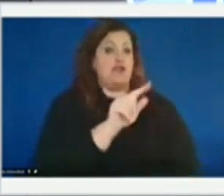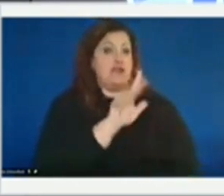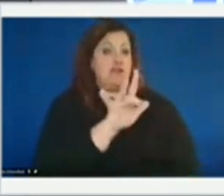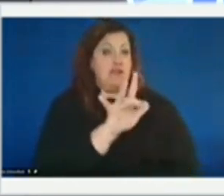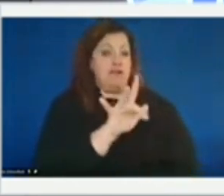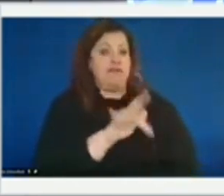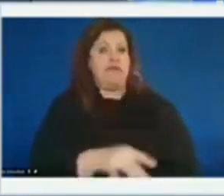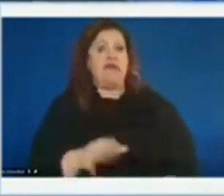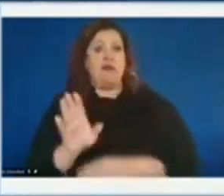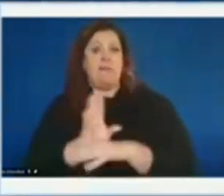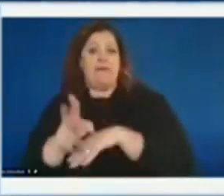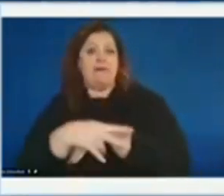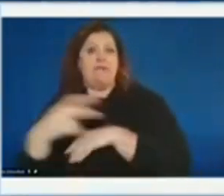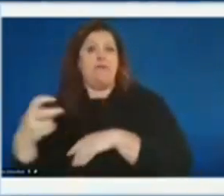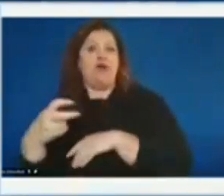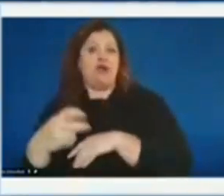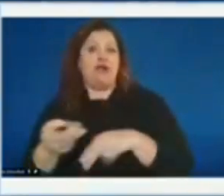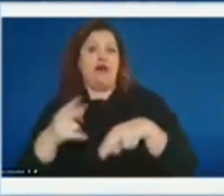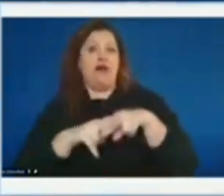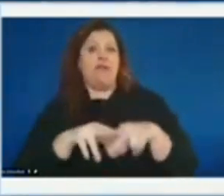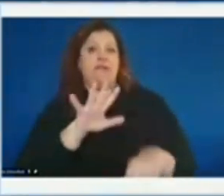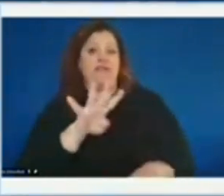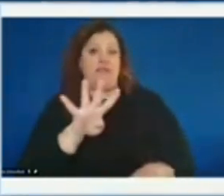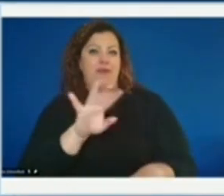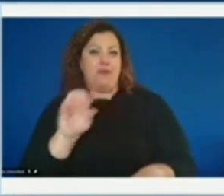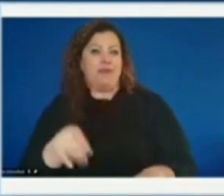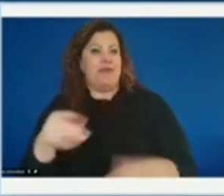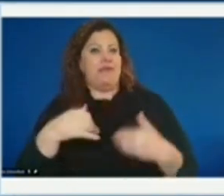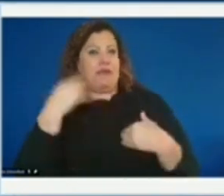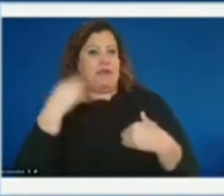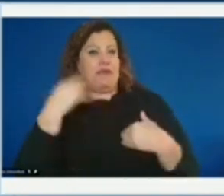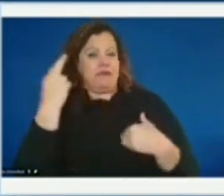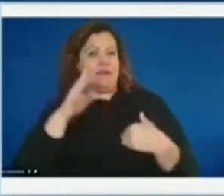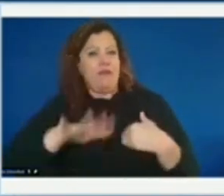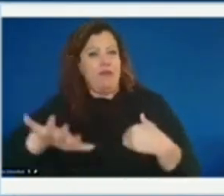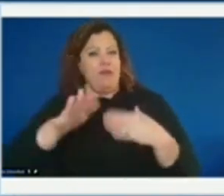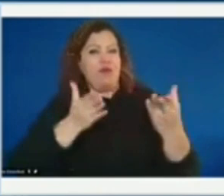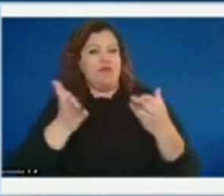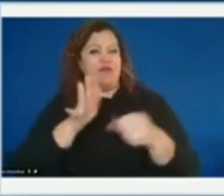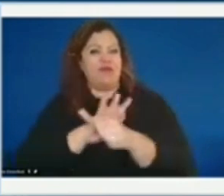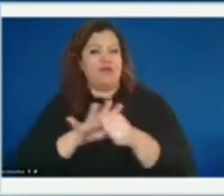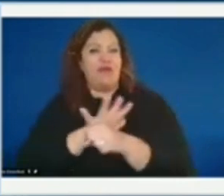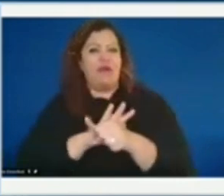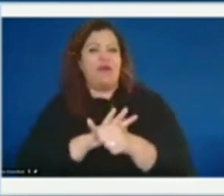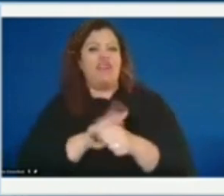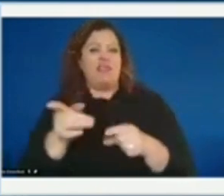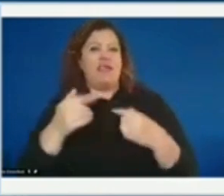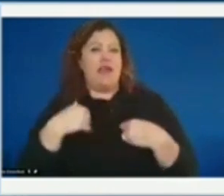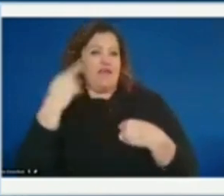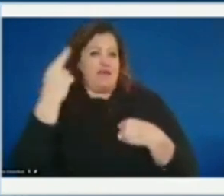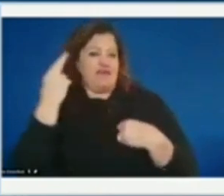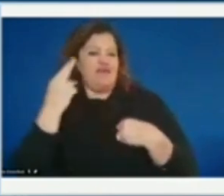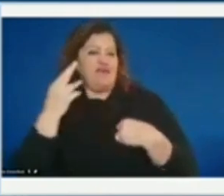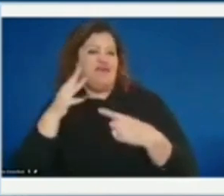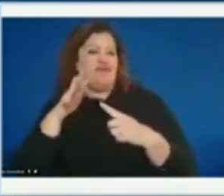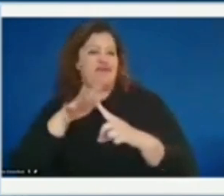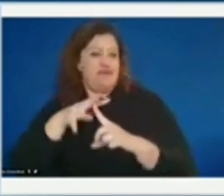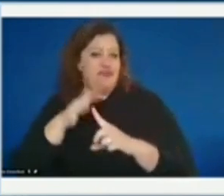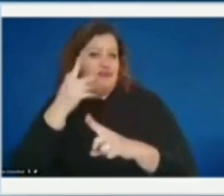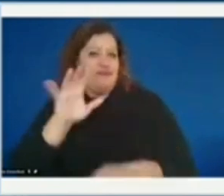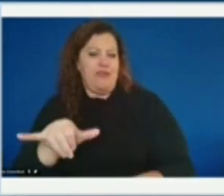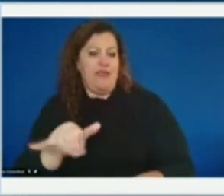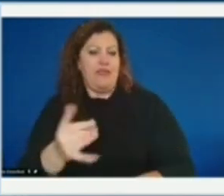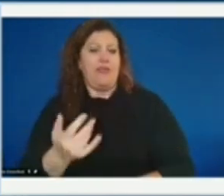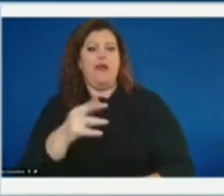are up 54%. There's a reason for that across our service area, though the context for that is really important. Repeat